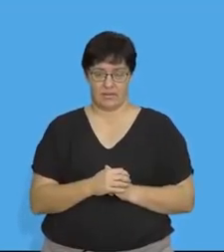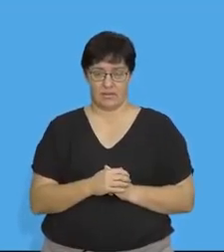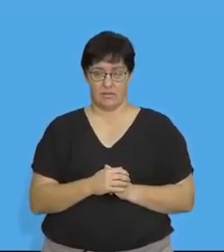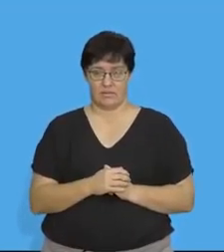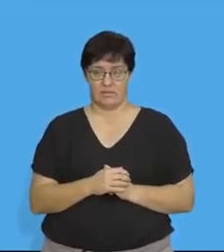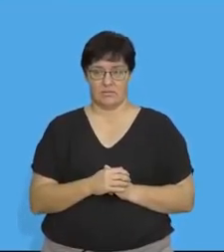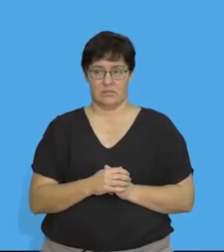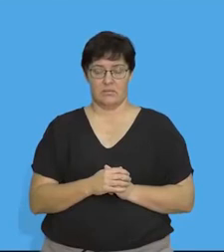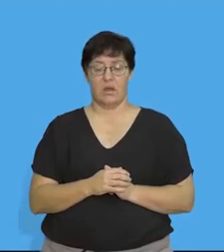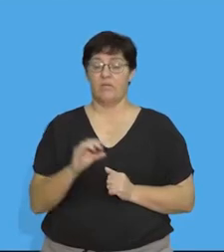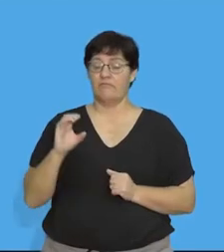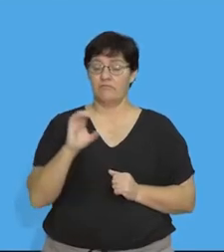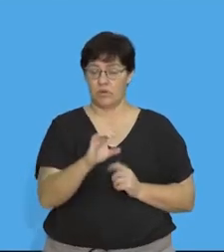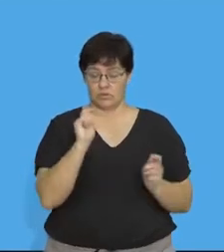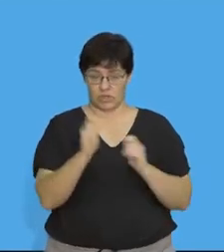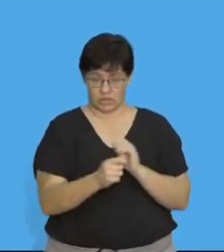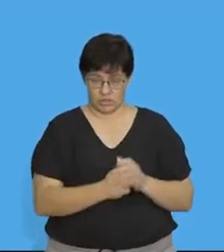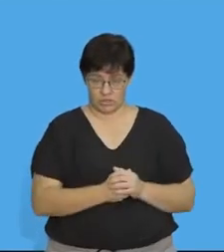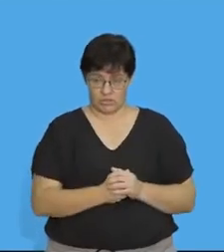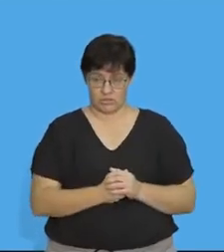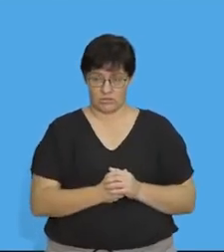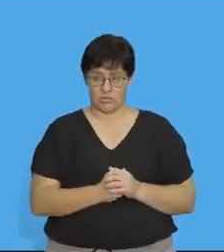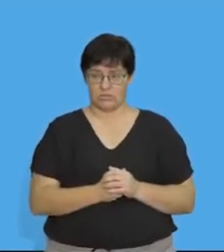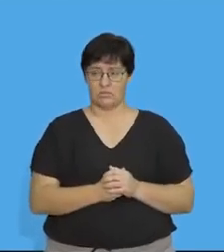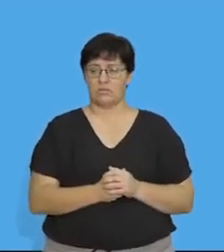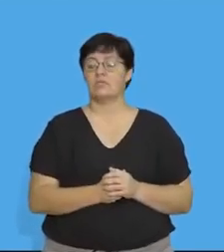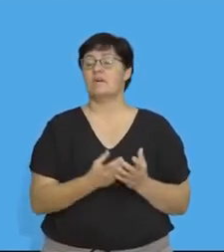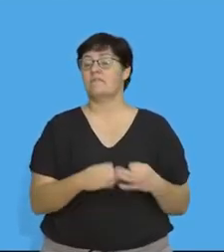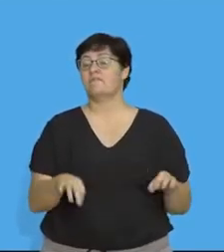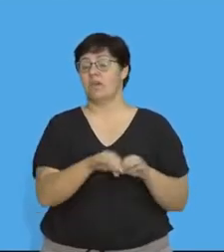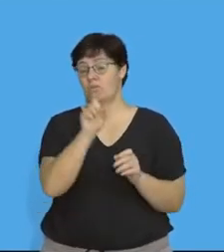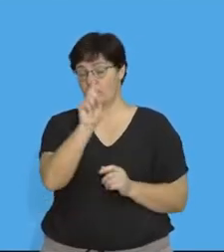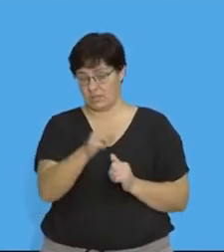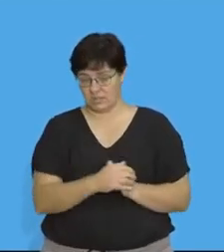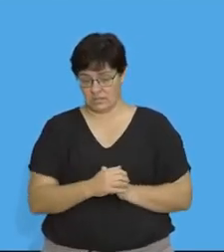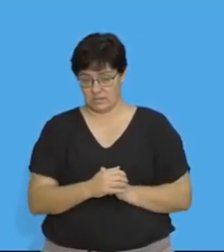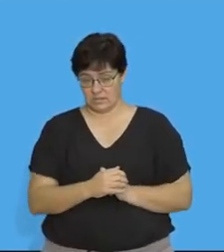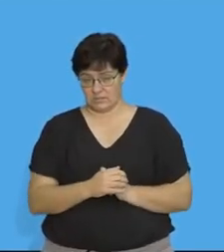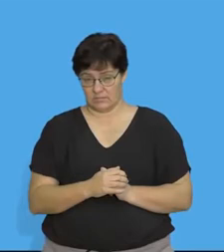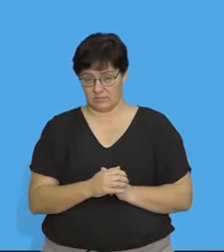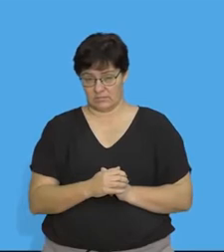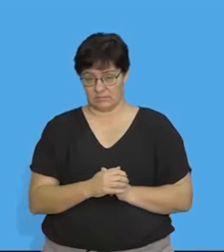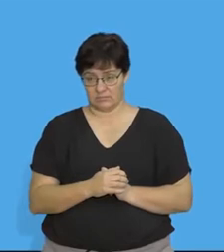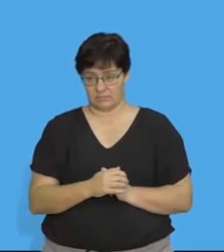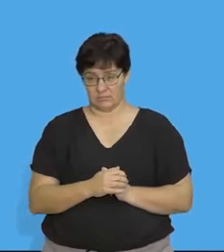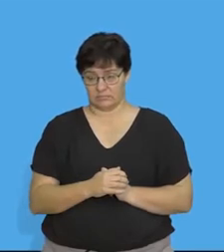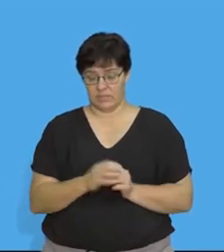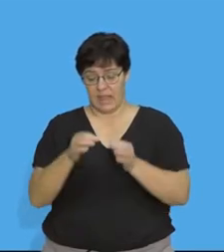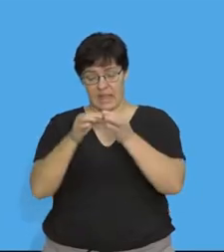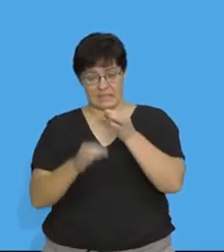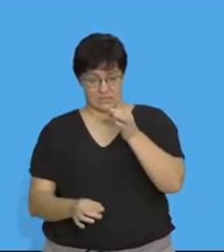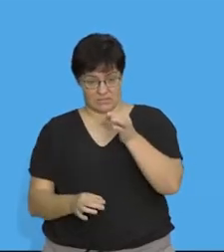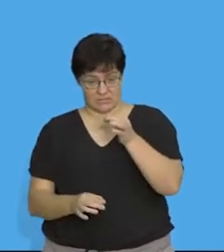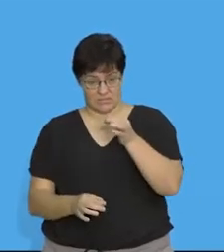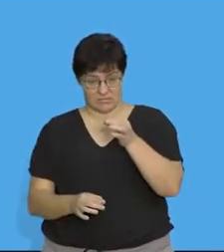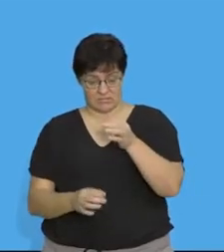change in force, was a value of 1. And the change in extension, the